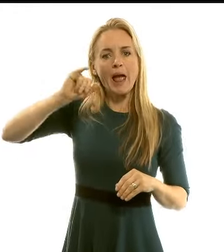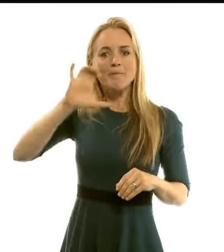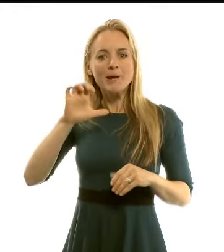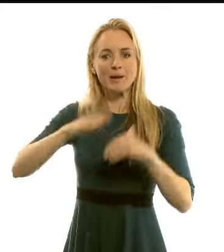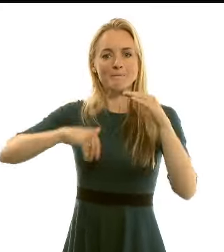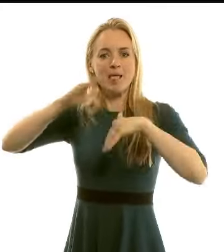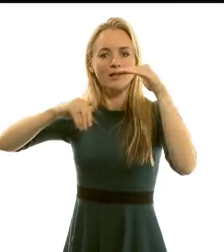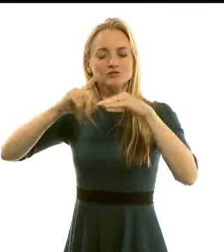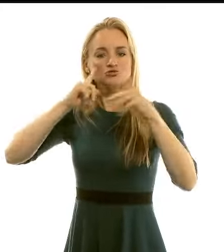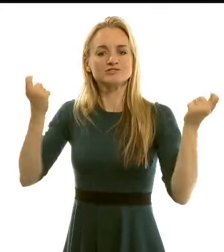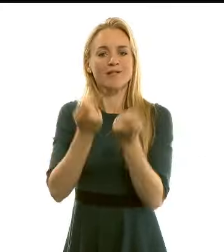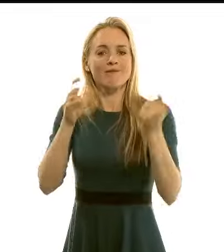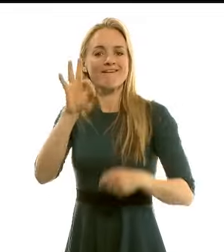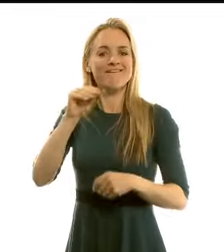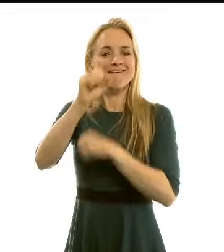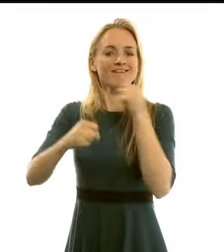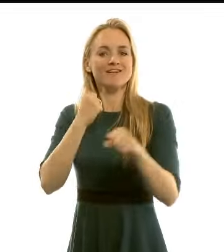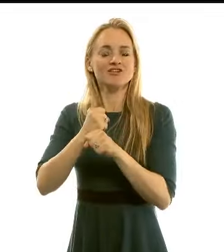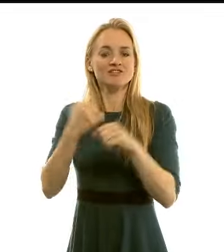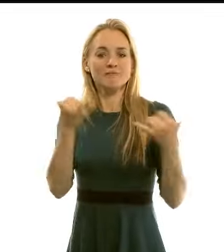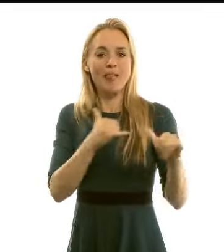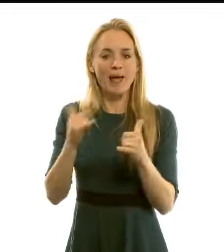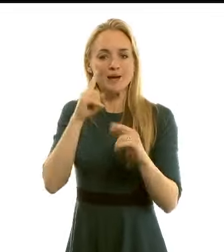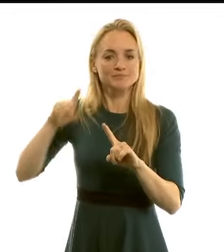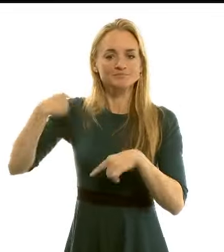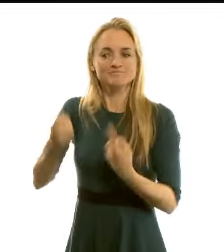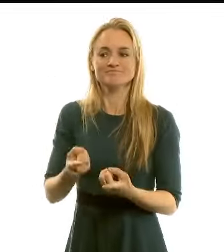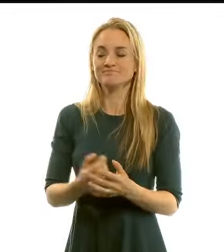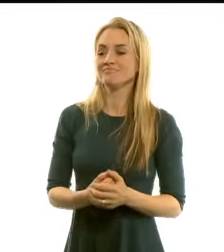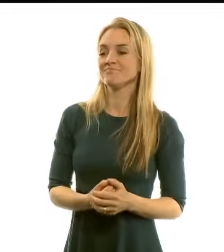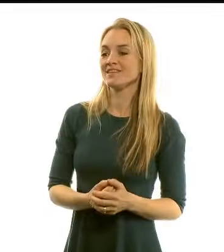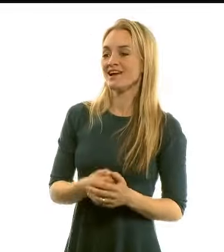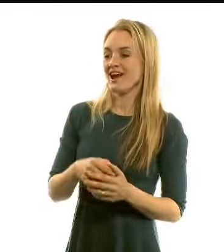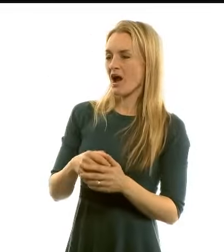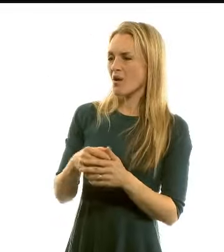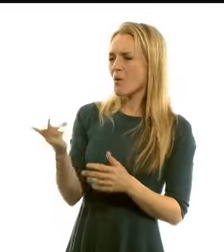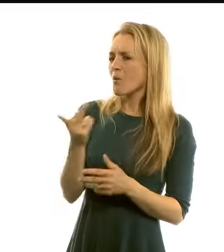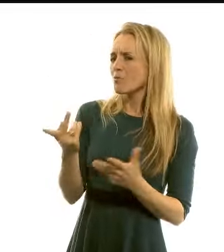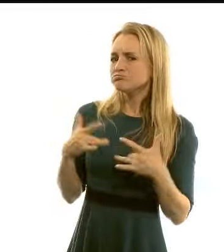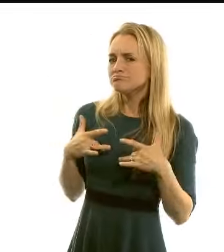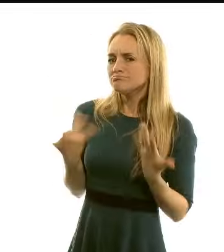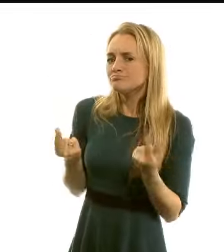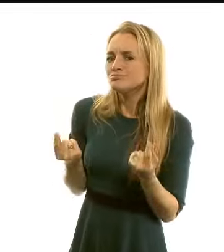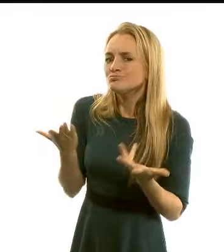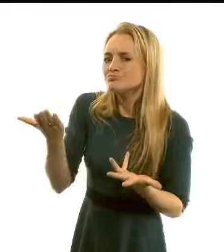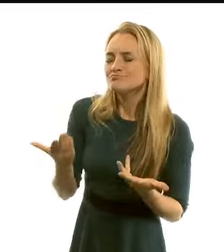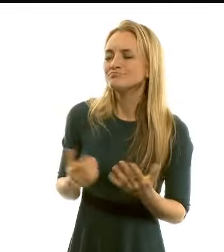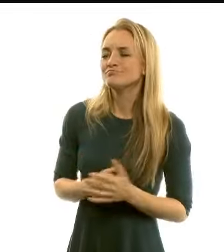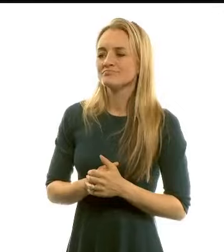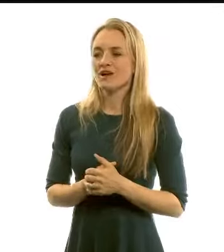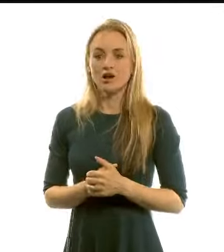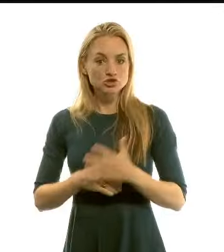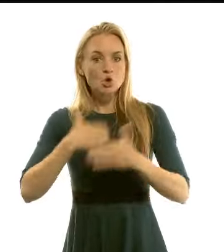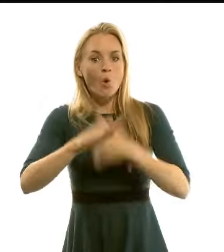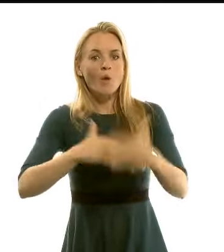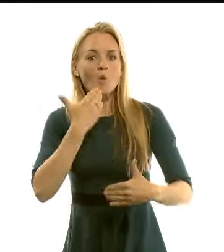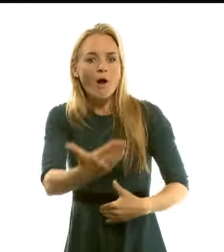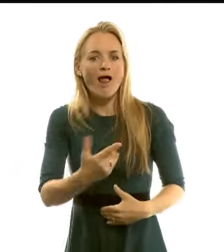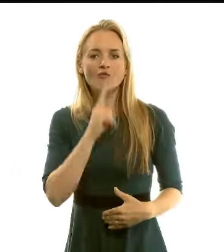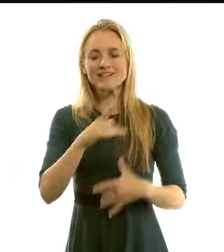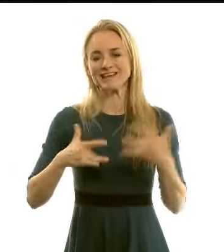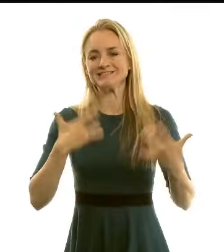getting on. All right. So, Sarita and Randall, how's it going? What you baking? It's going well. Really excited about these minifigs,